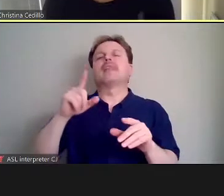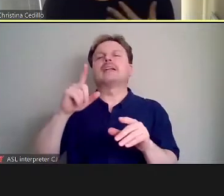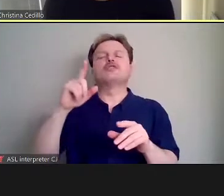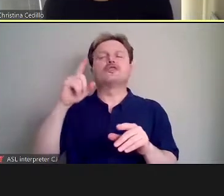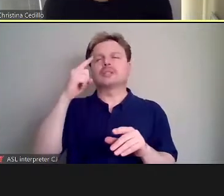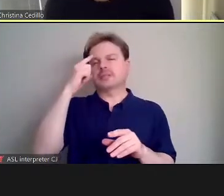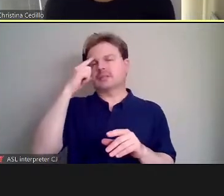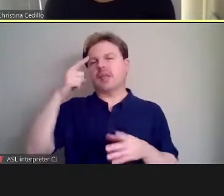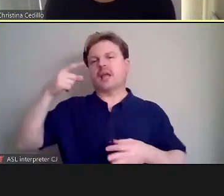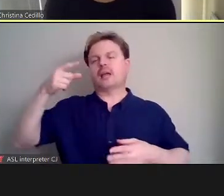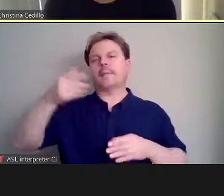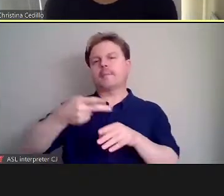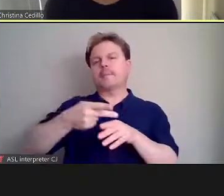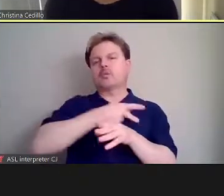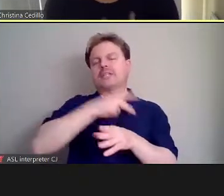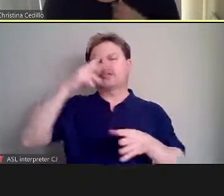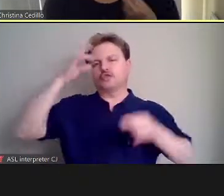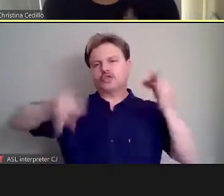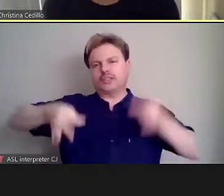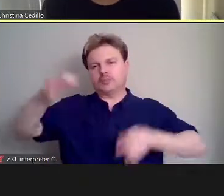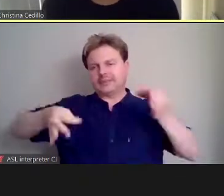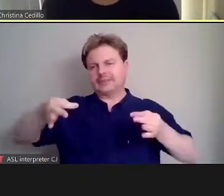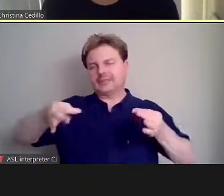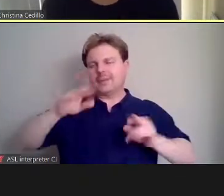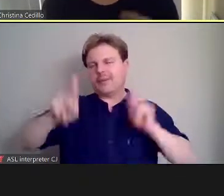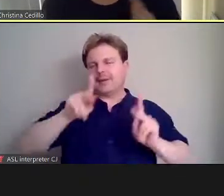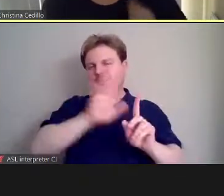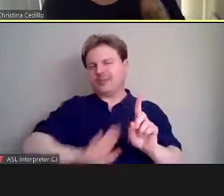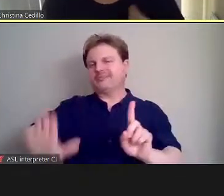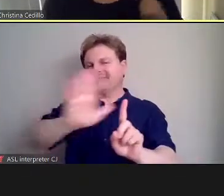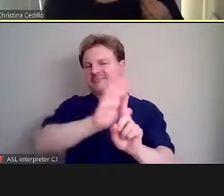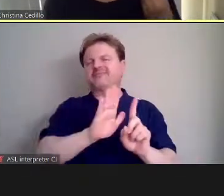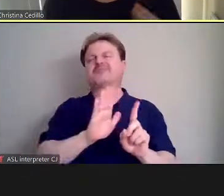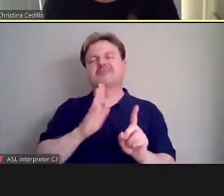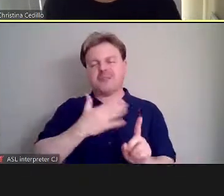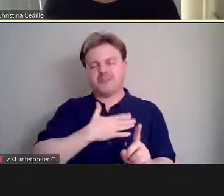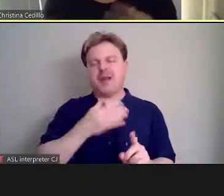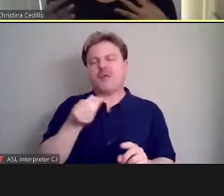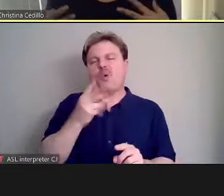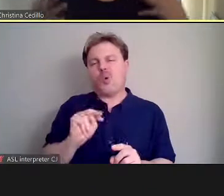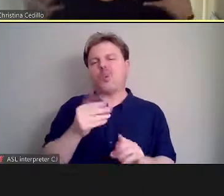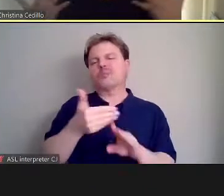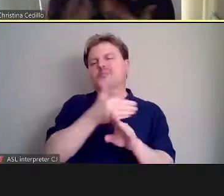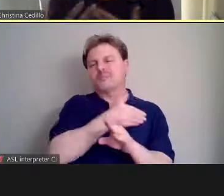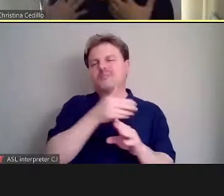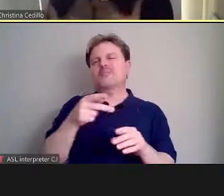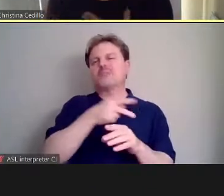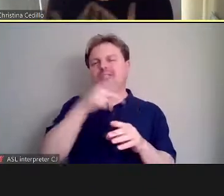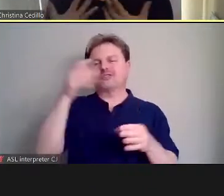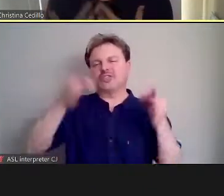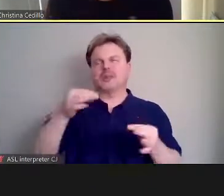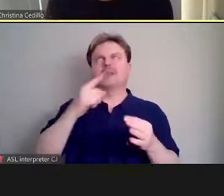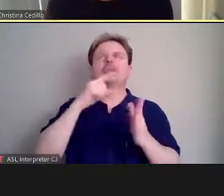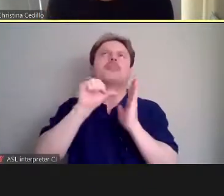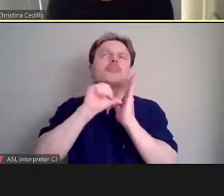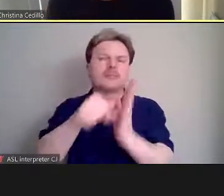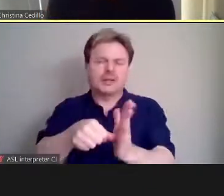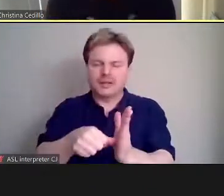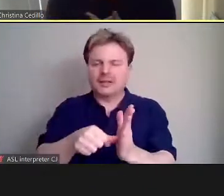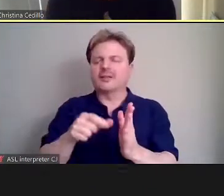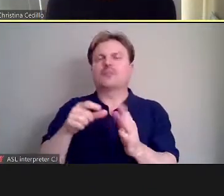of human beings, right? And again, I cannot stress that enough, especially at the intersections of race and